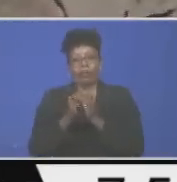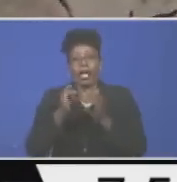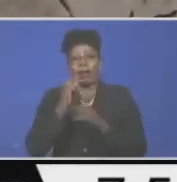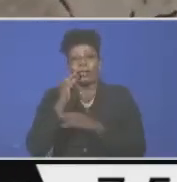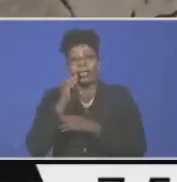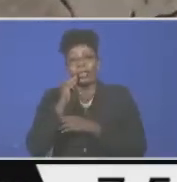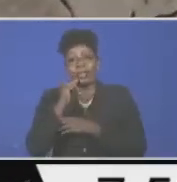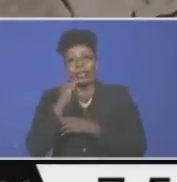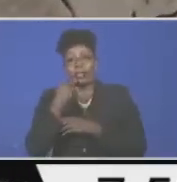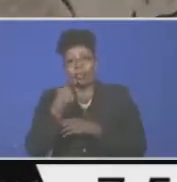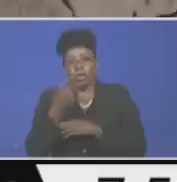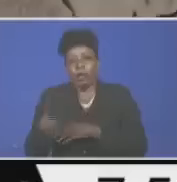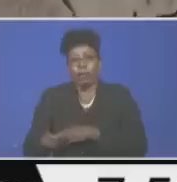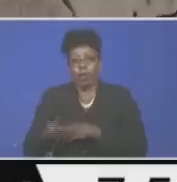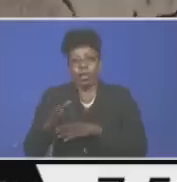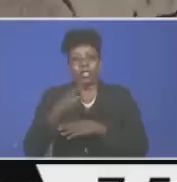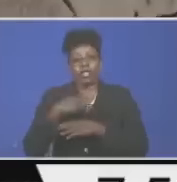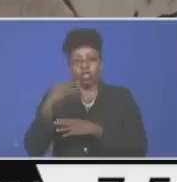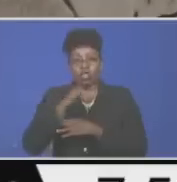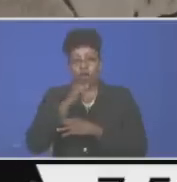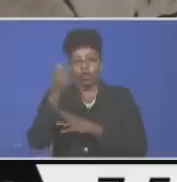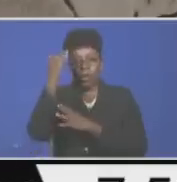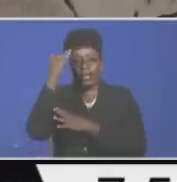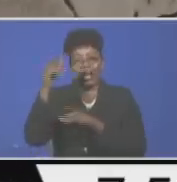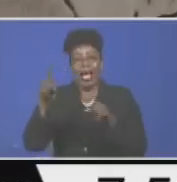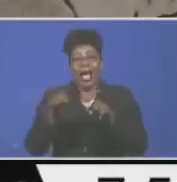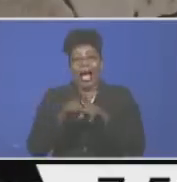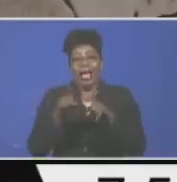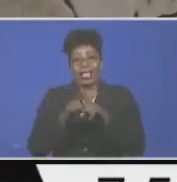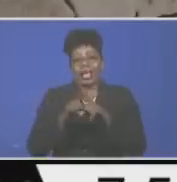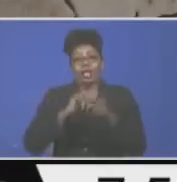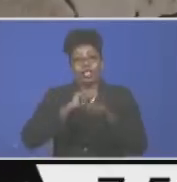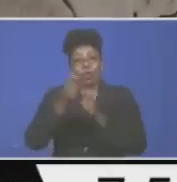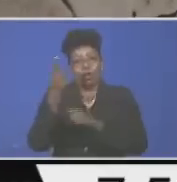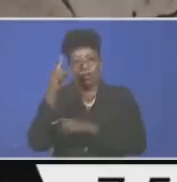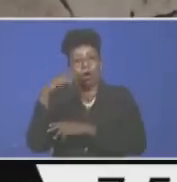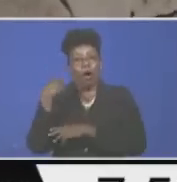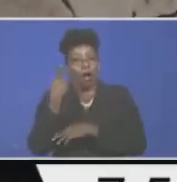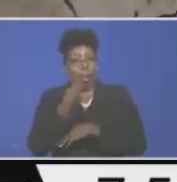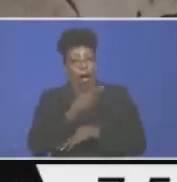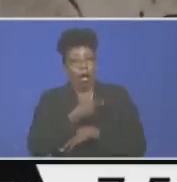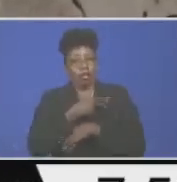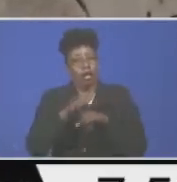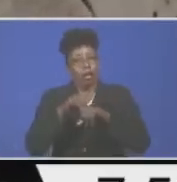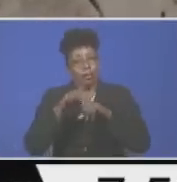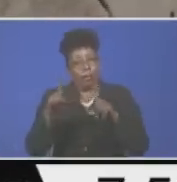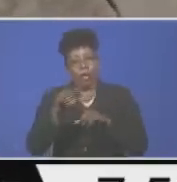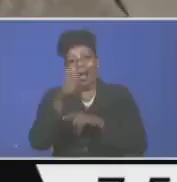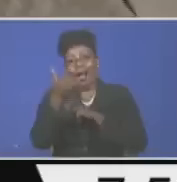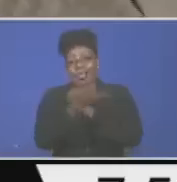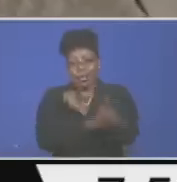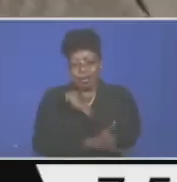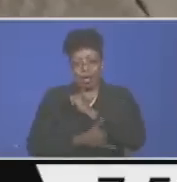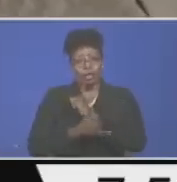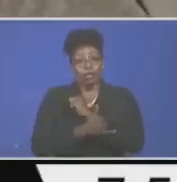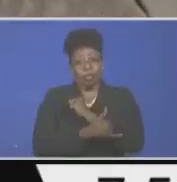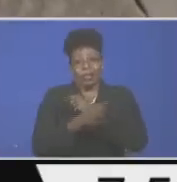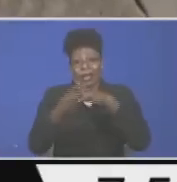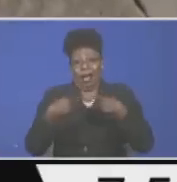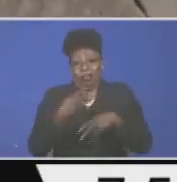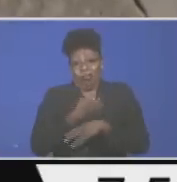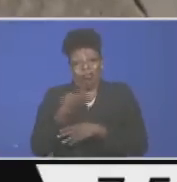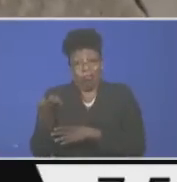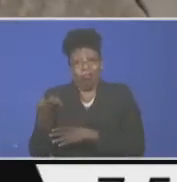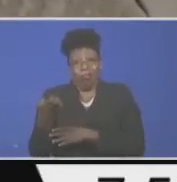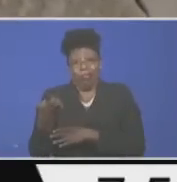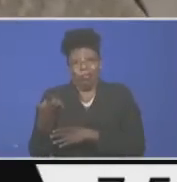disappointed because bowling is not recognized as a sport, I mean, for us. But, you know, the other countries, they are well equipped. All